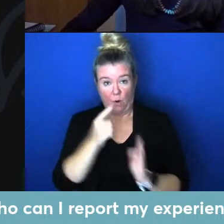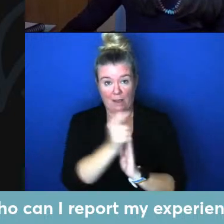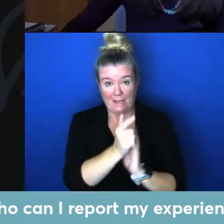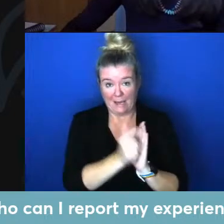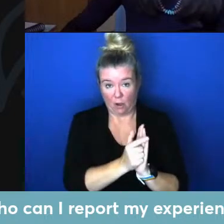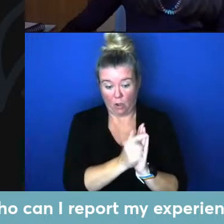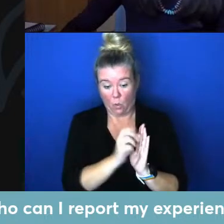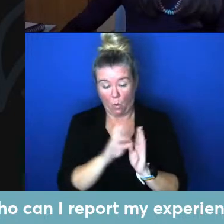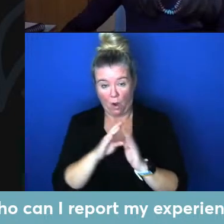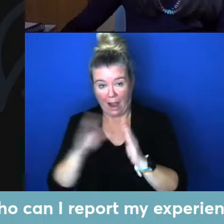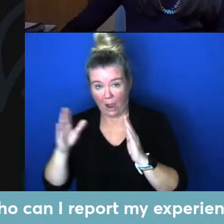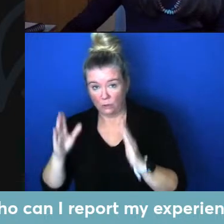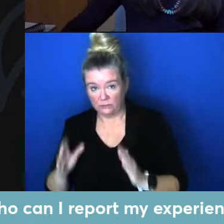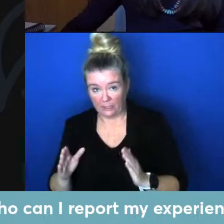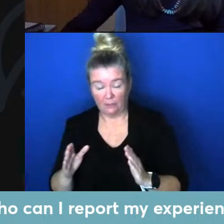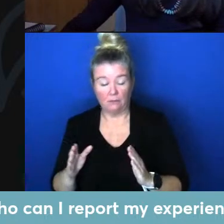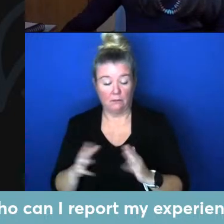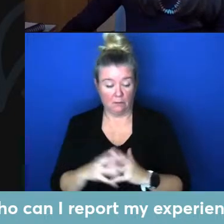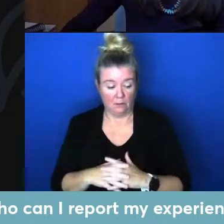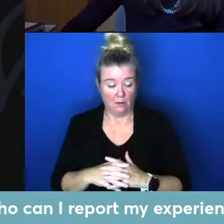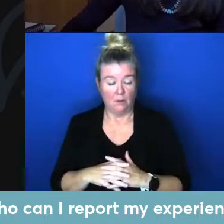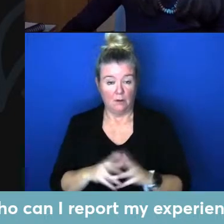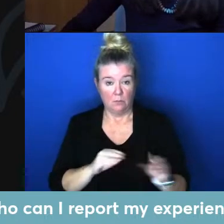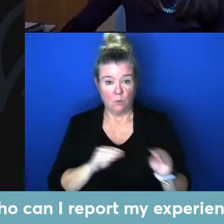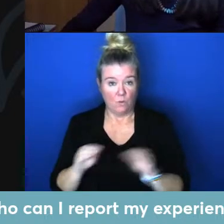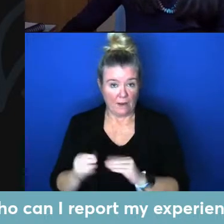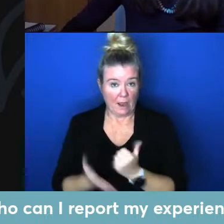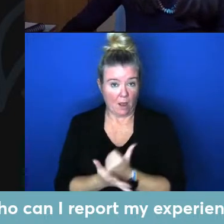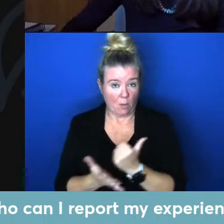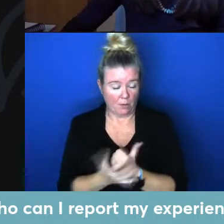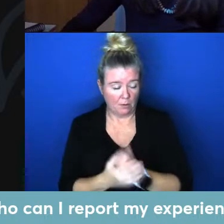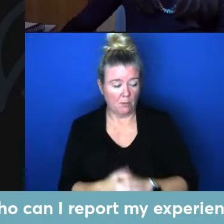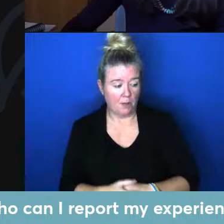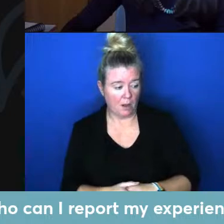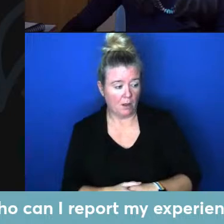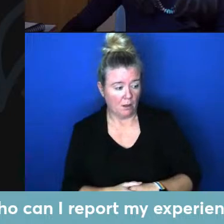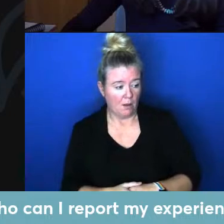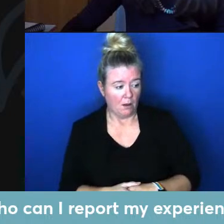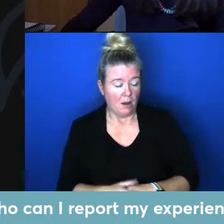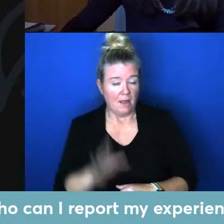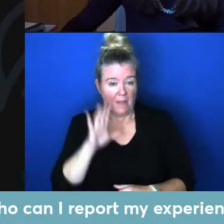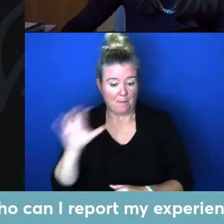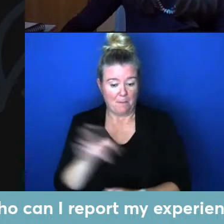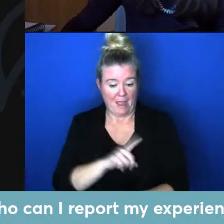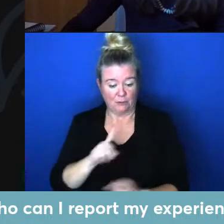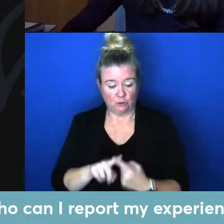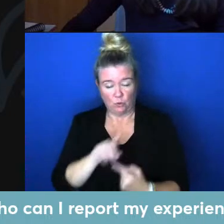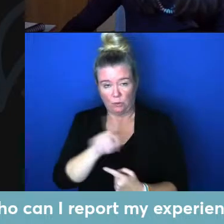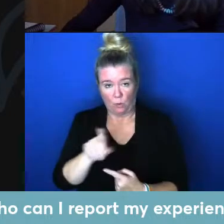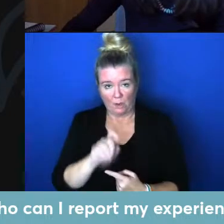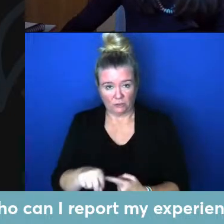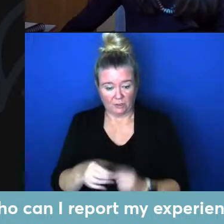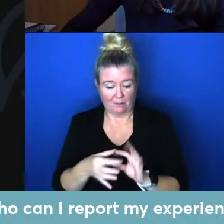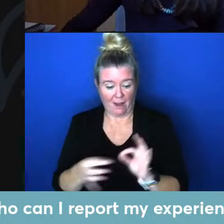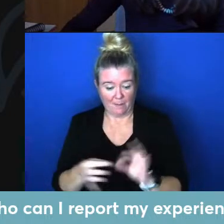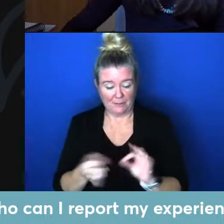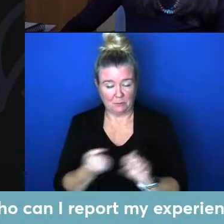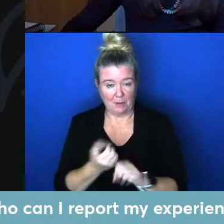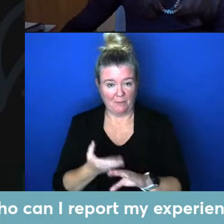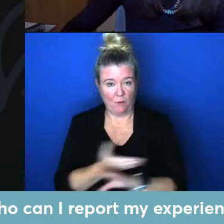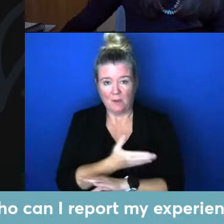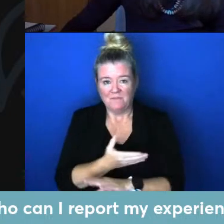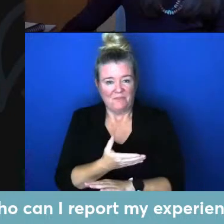or housing relocation help. But it goes back to the question and comments we made before. There's